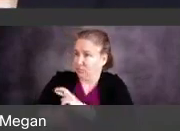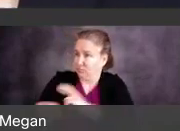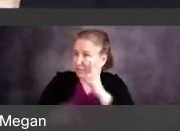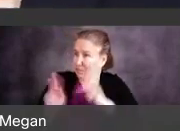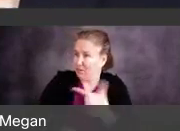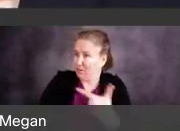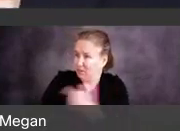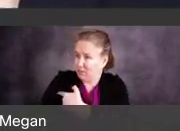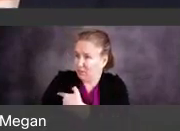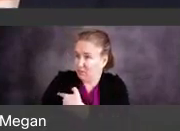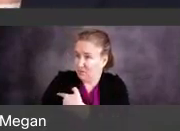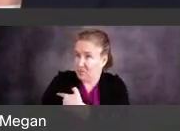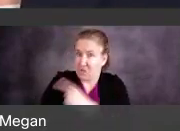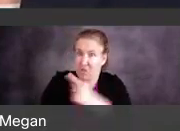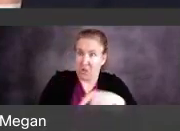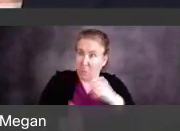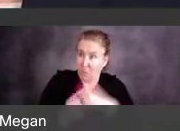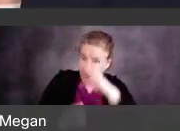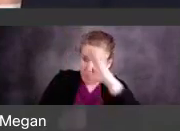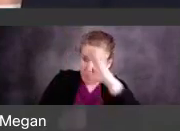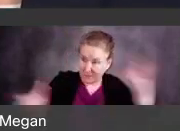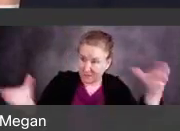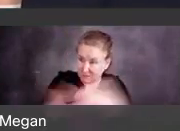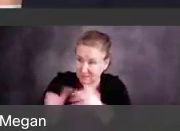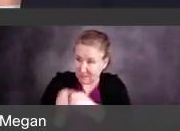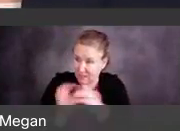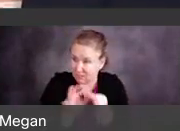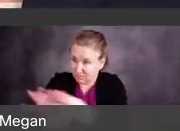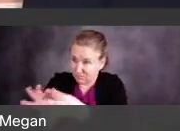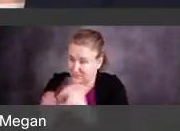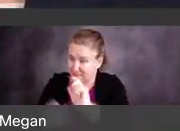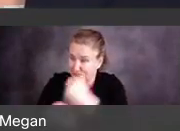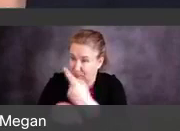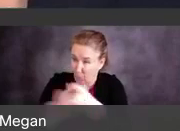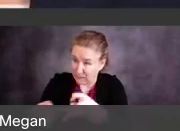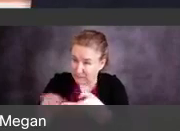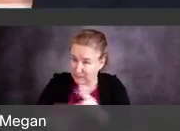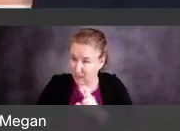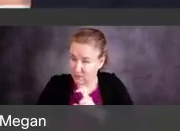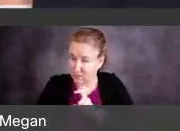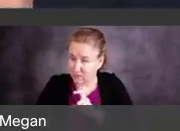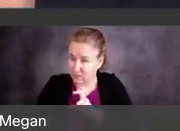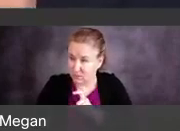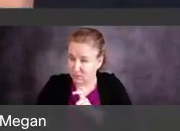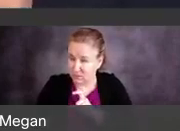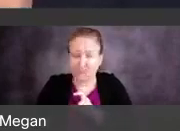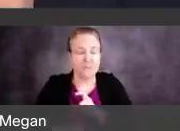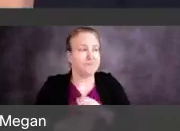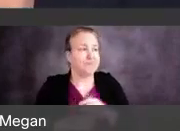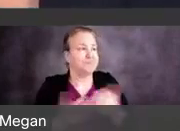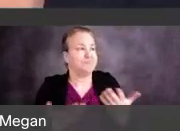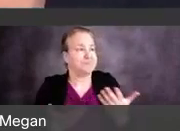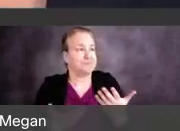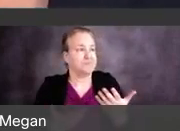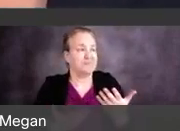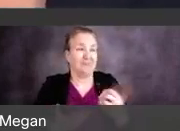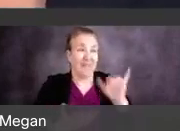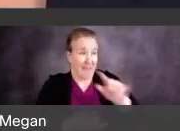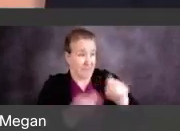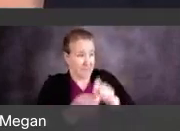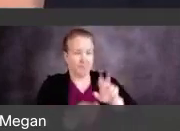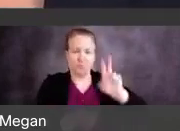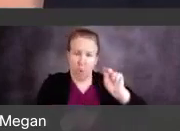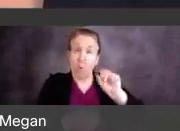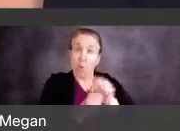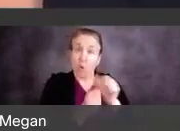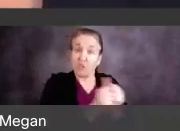conversation to kind of combine and bring all those together into one place? Not that specifically, but we're working